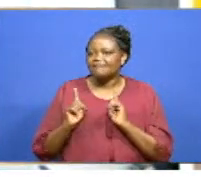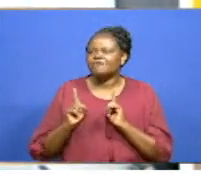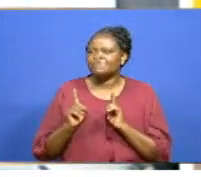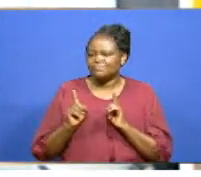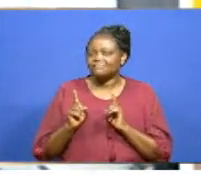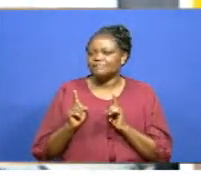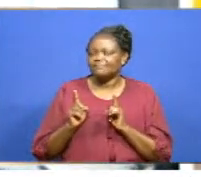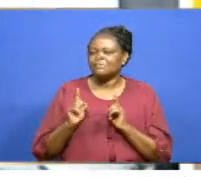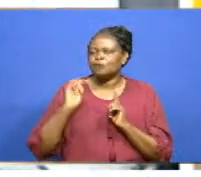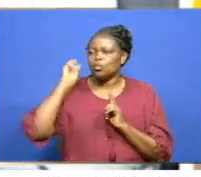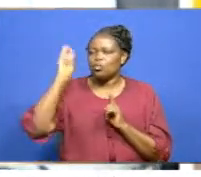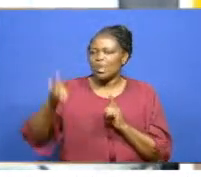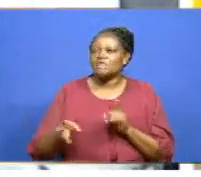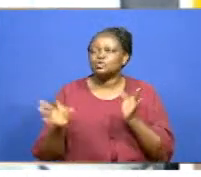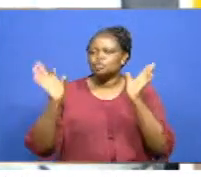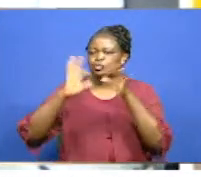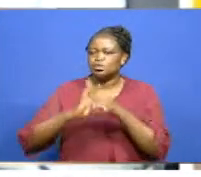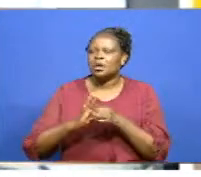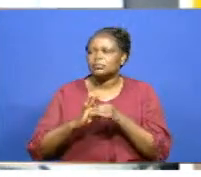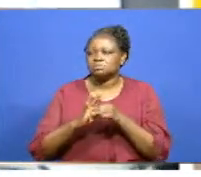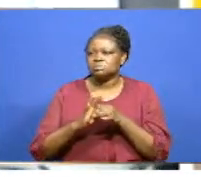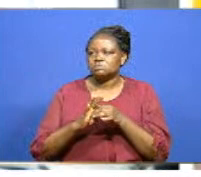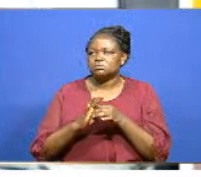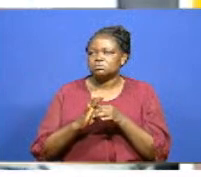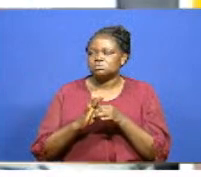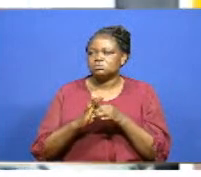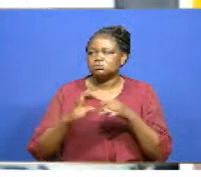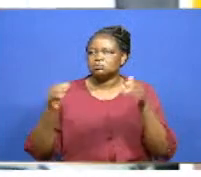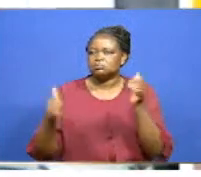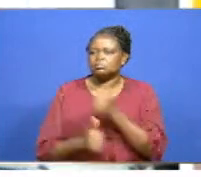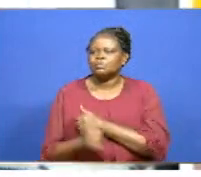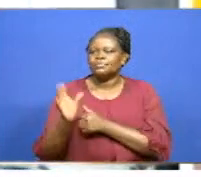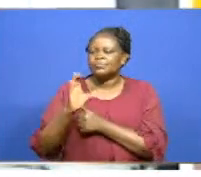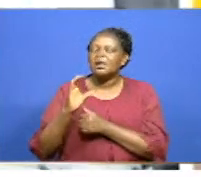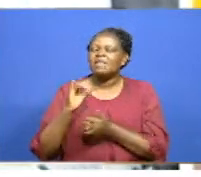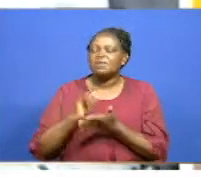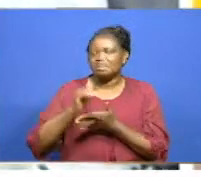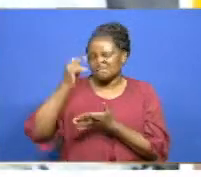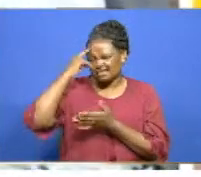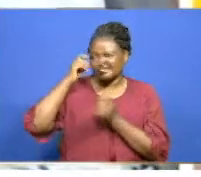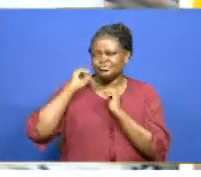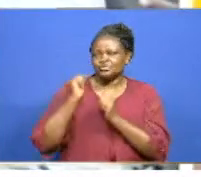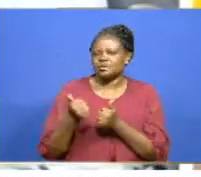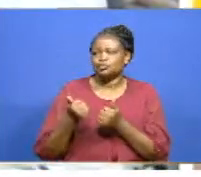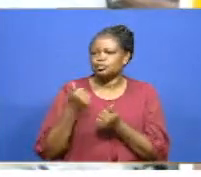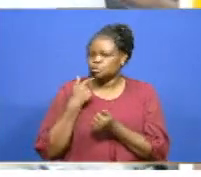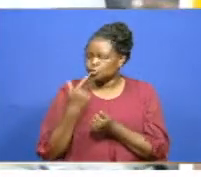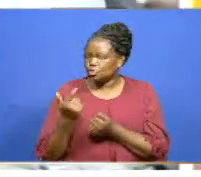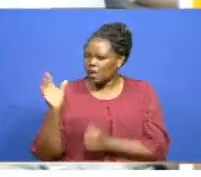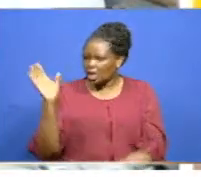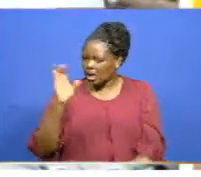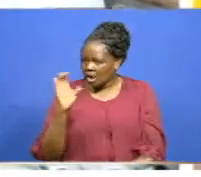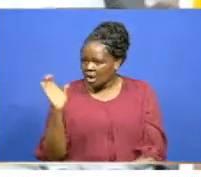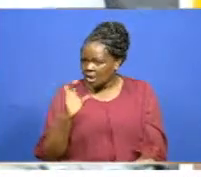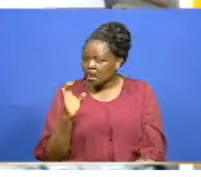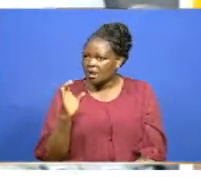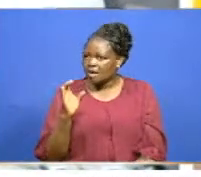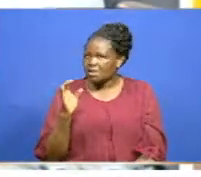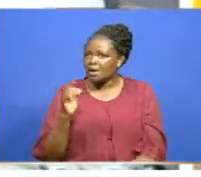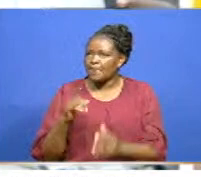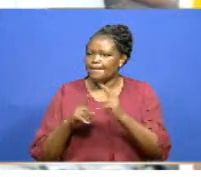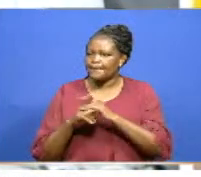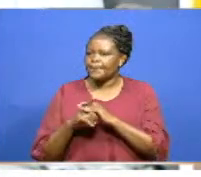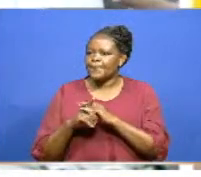are going to unite behind a candidate that they think is credible. And therefore, a candidate emerges in